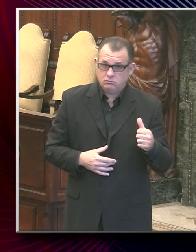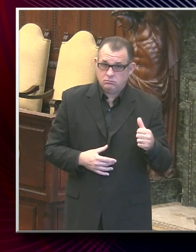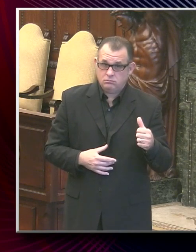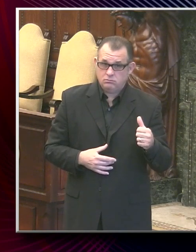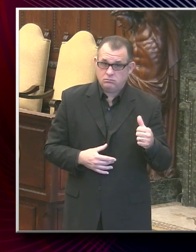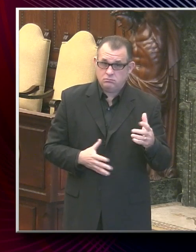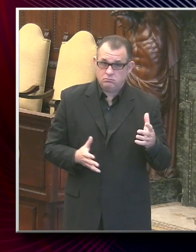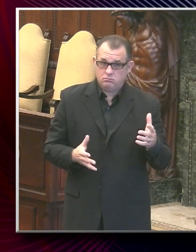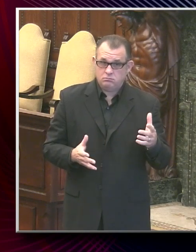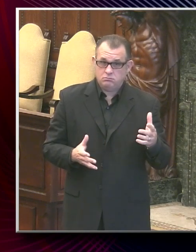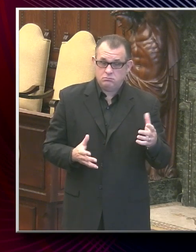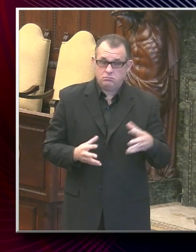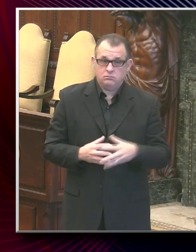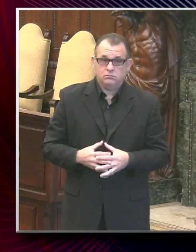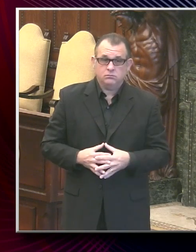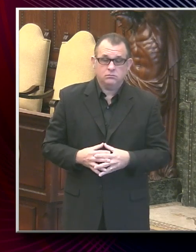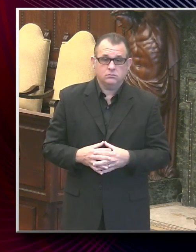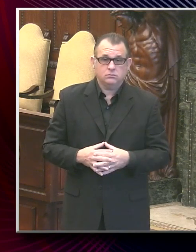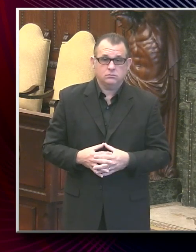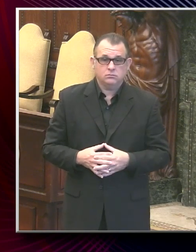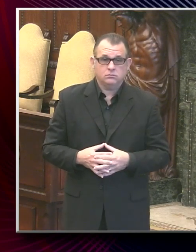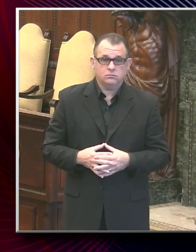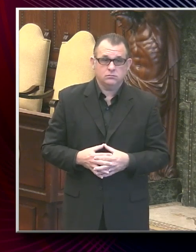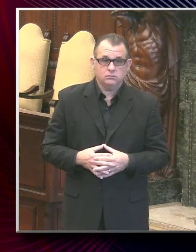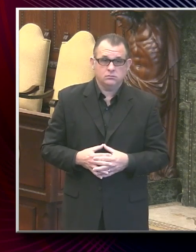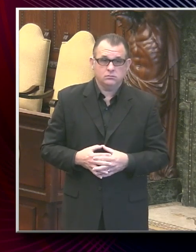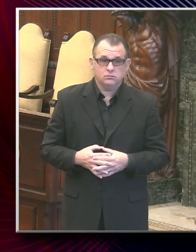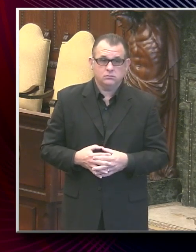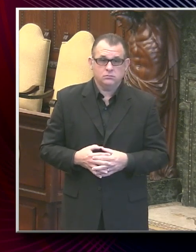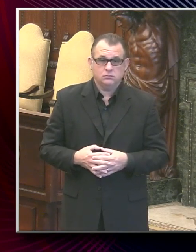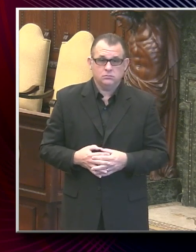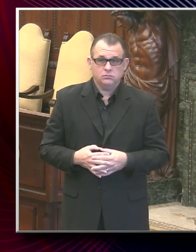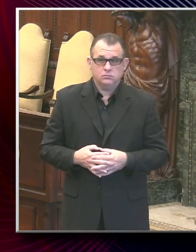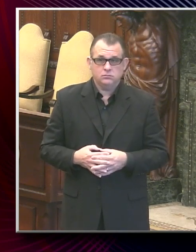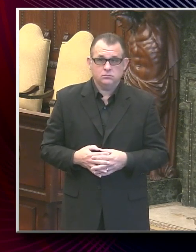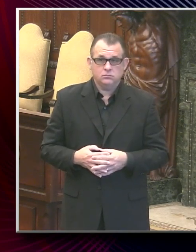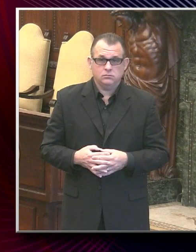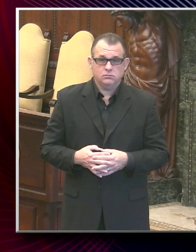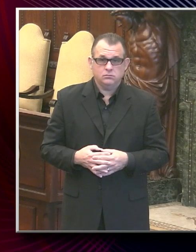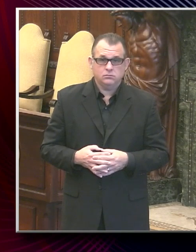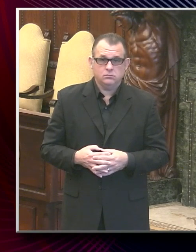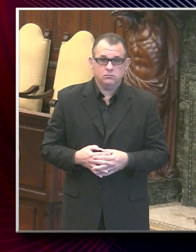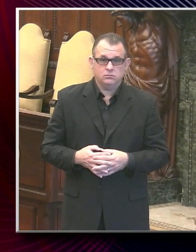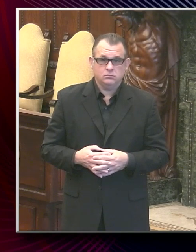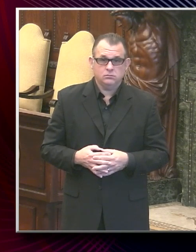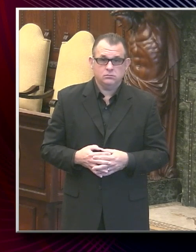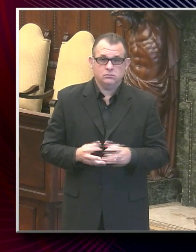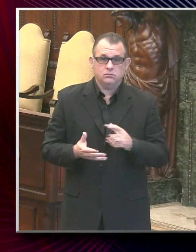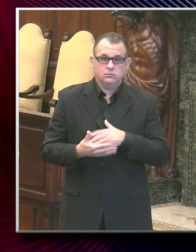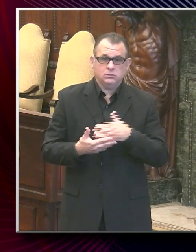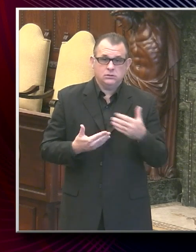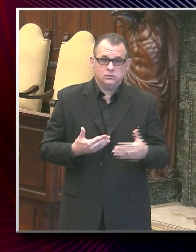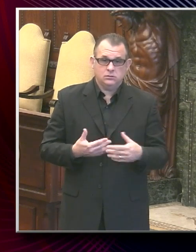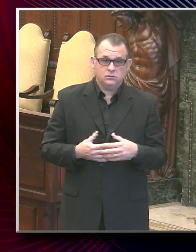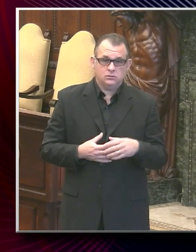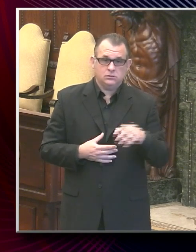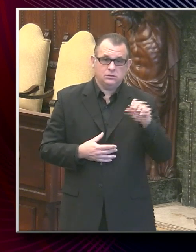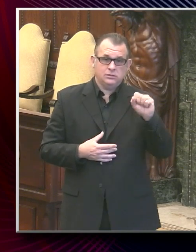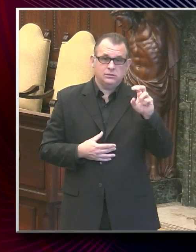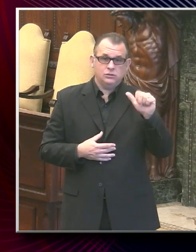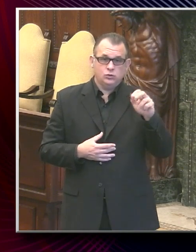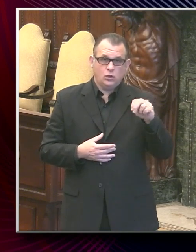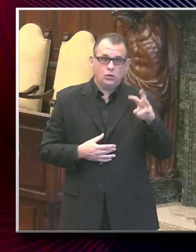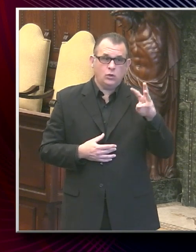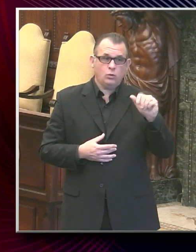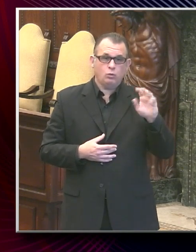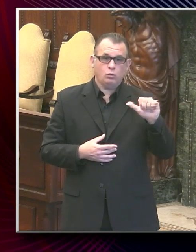Okay. We're going to go to Sean Walsh now of the